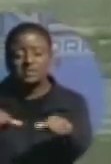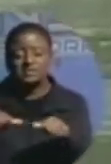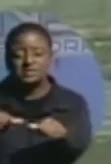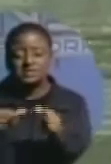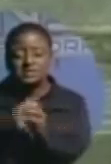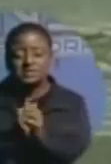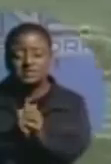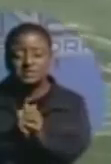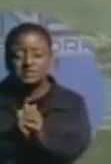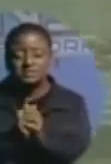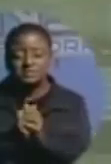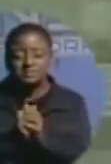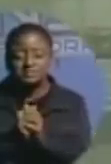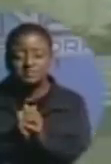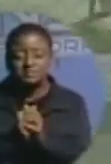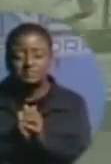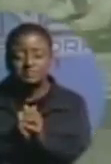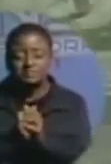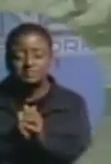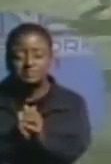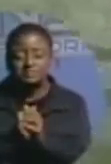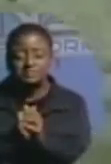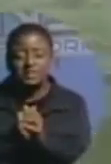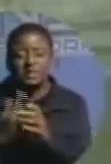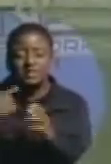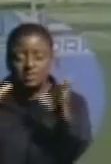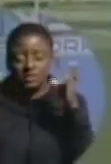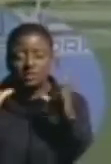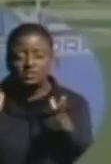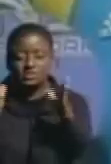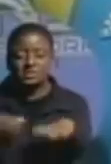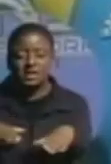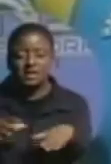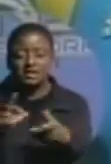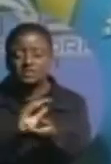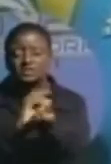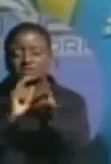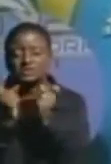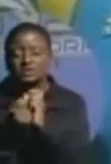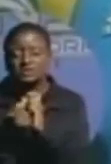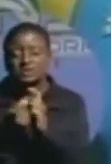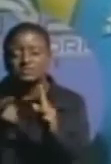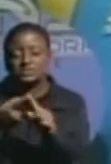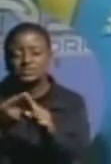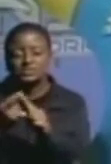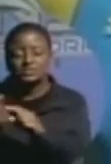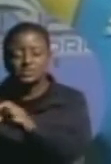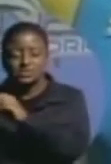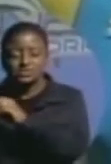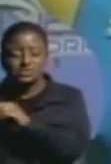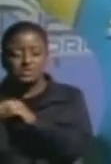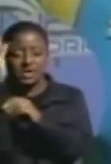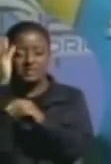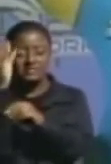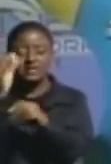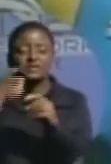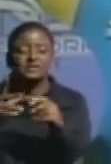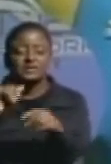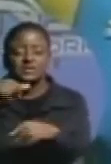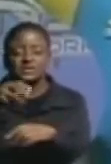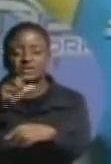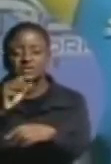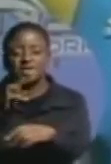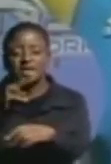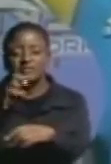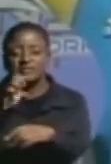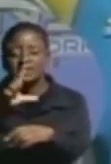The coaches at our disposal can turn them into javelin throwers. When they have their training programs in Jamaica, they go to